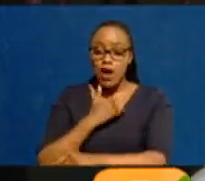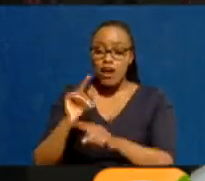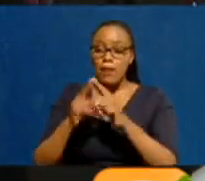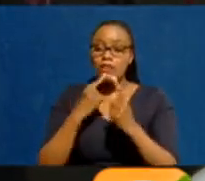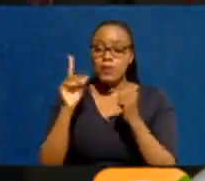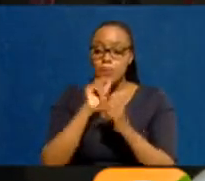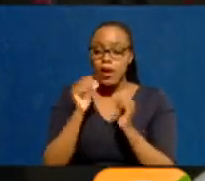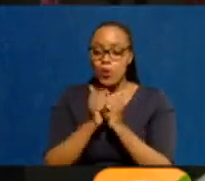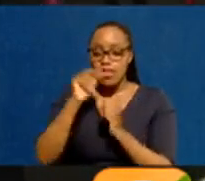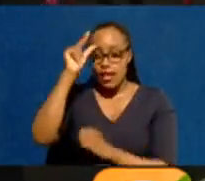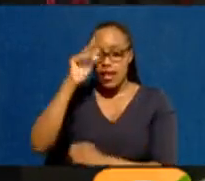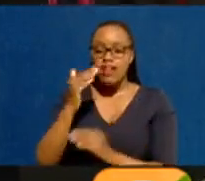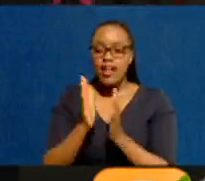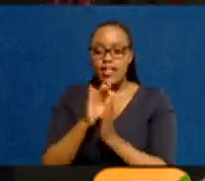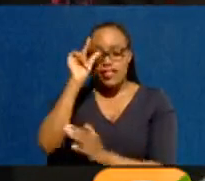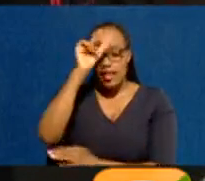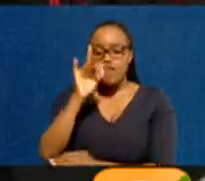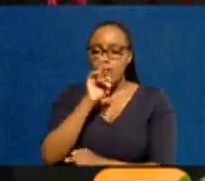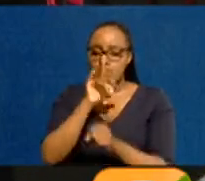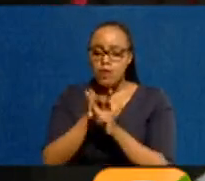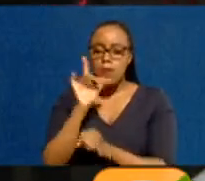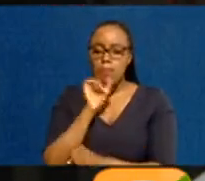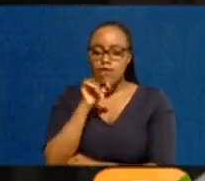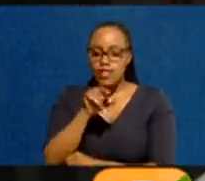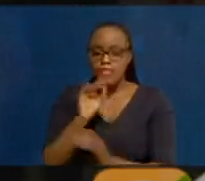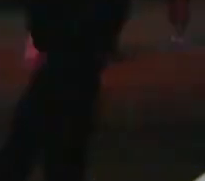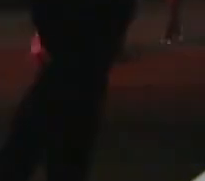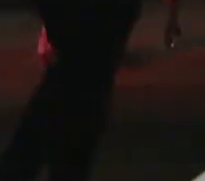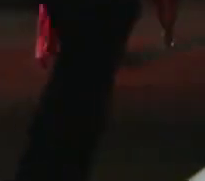I've talked with His Excellency the Governor, and the Governor has assured me that this club is going to be closed today.